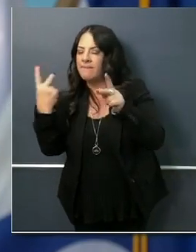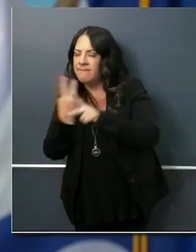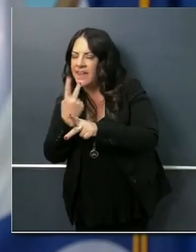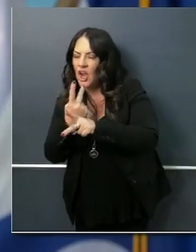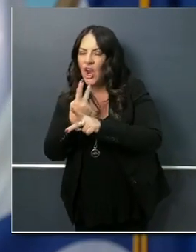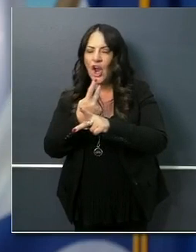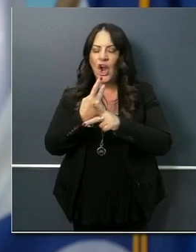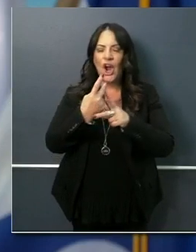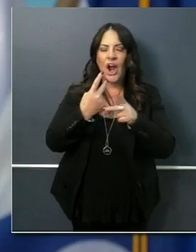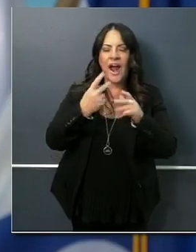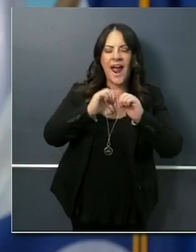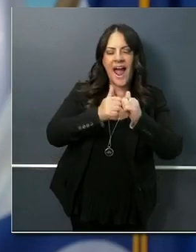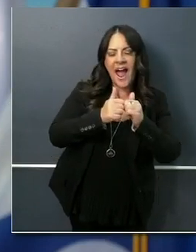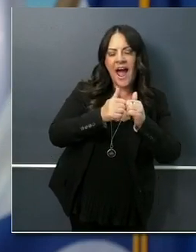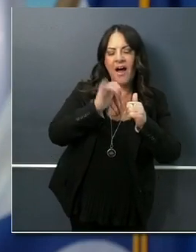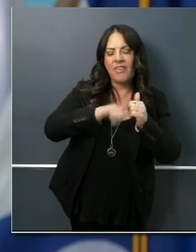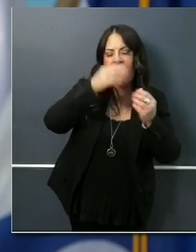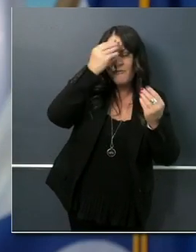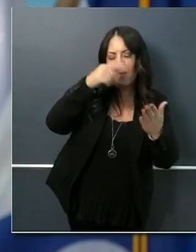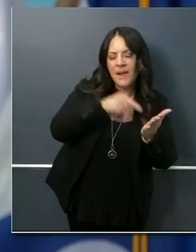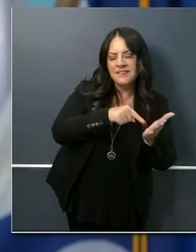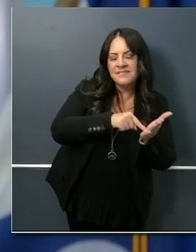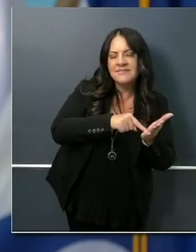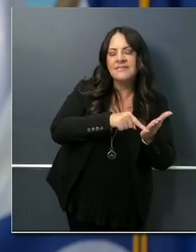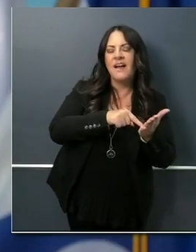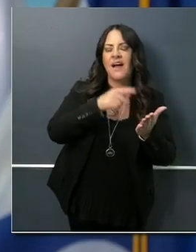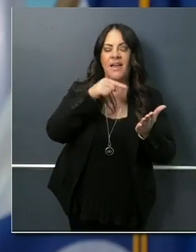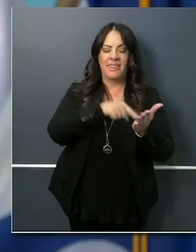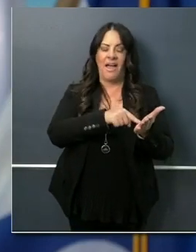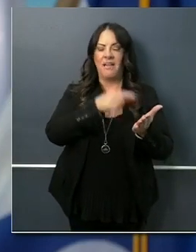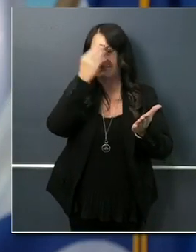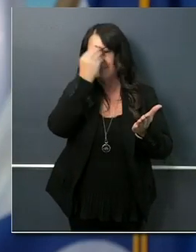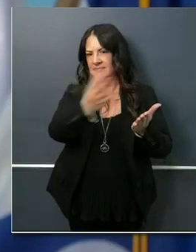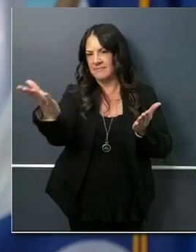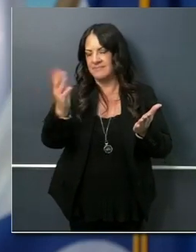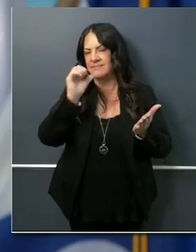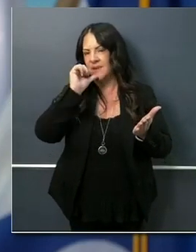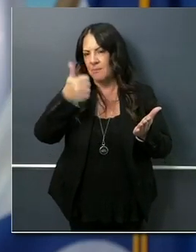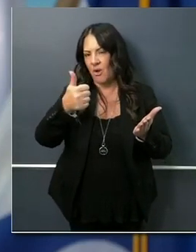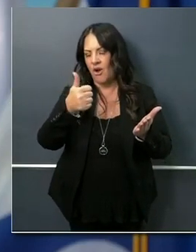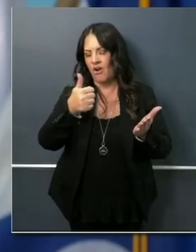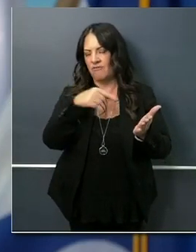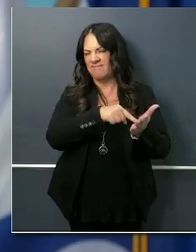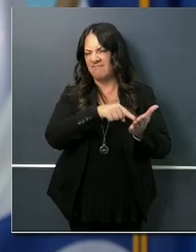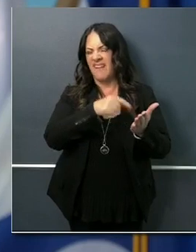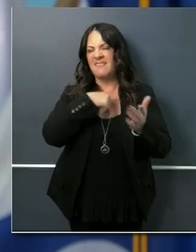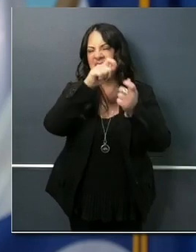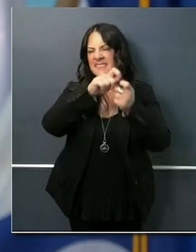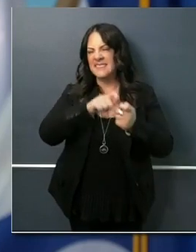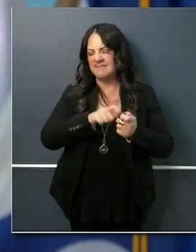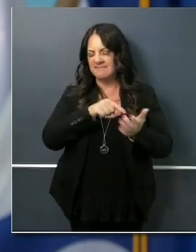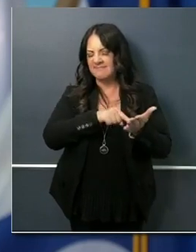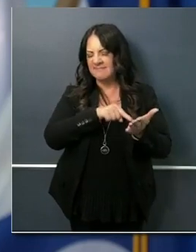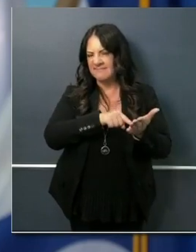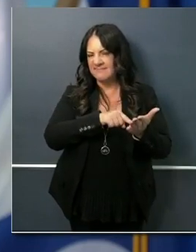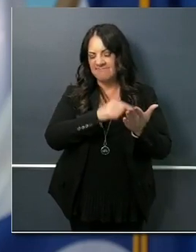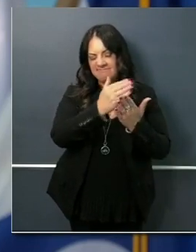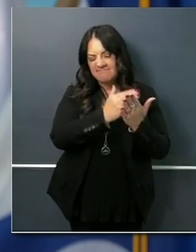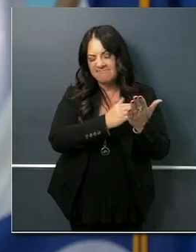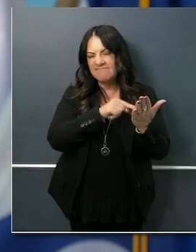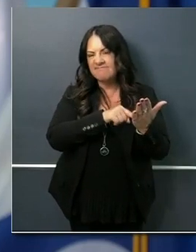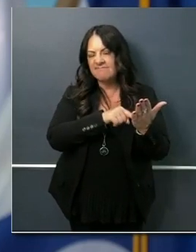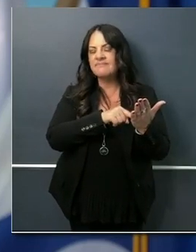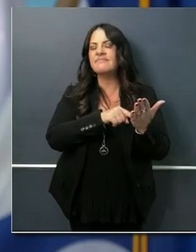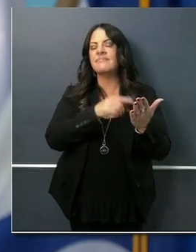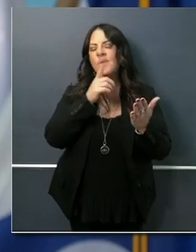the interventions, the protocols, and what that may look like. We'll give those to you in detail, and that will frame both parts of